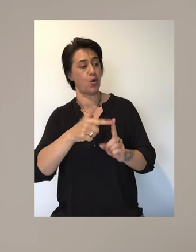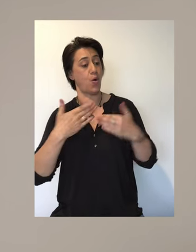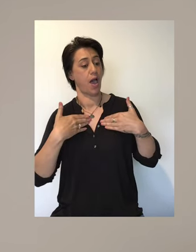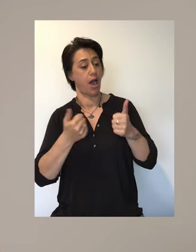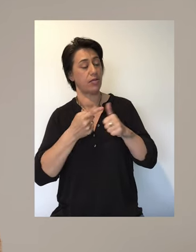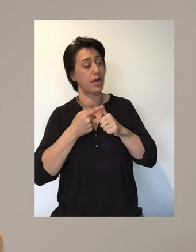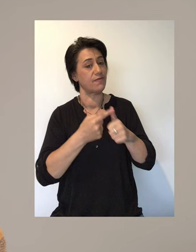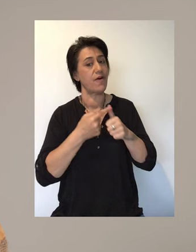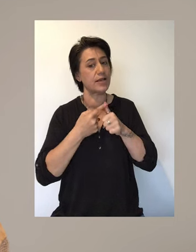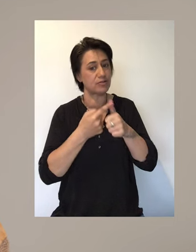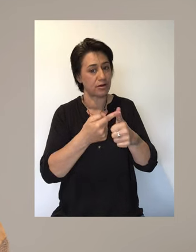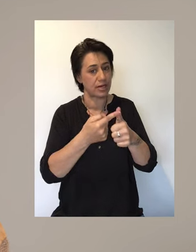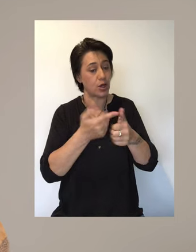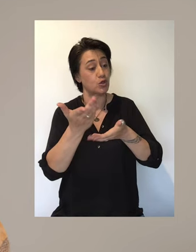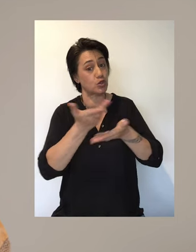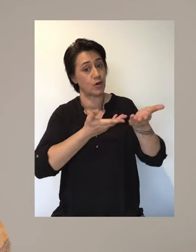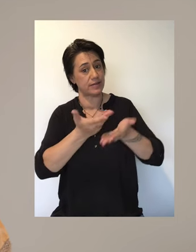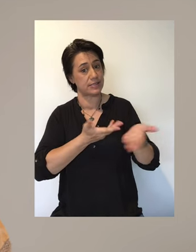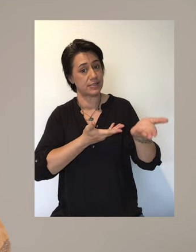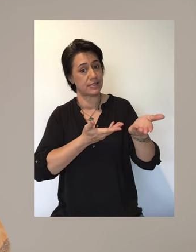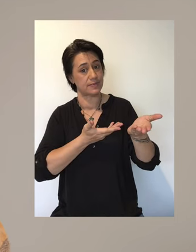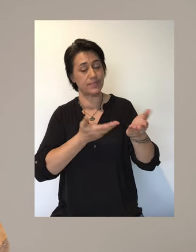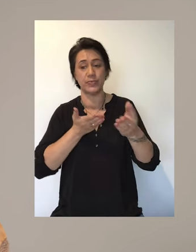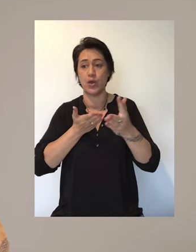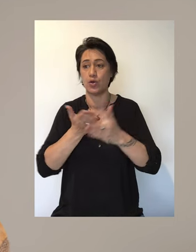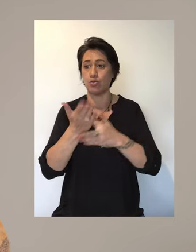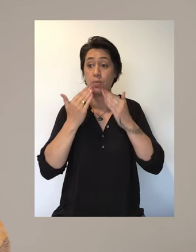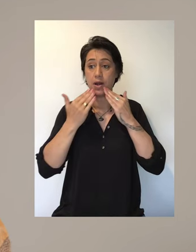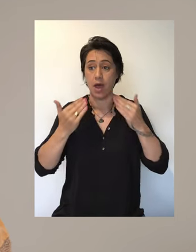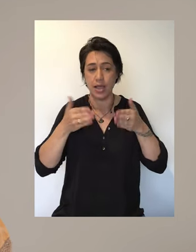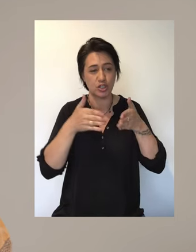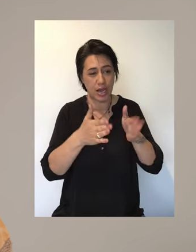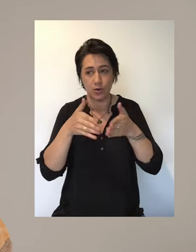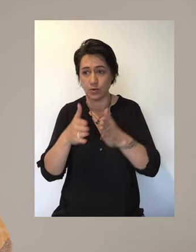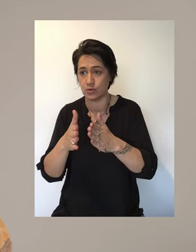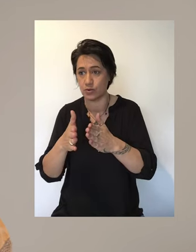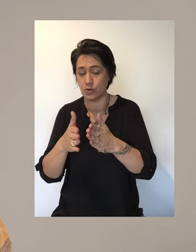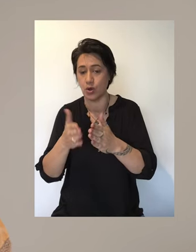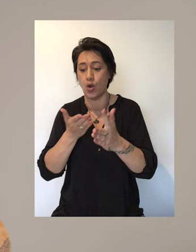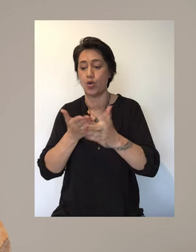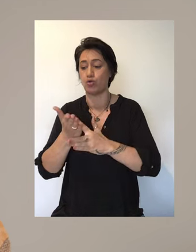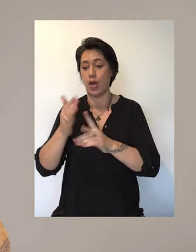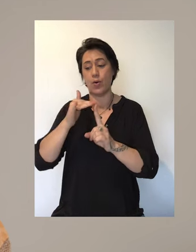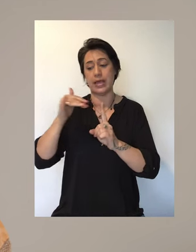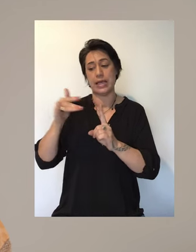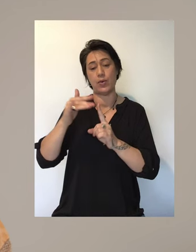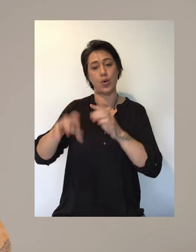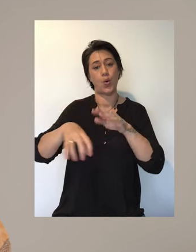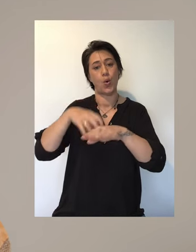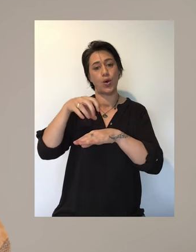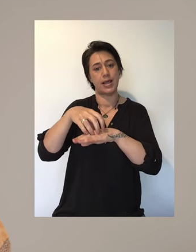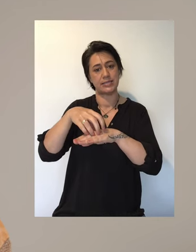services, through marae channels, and through our iwi organisation units,